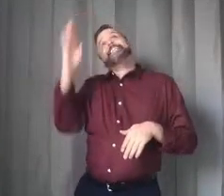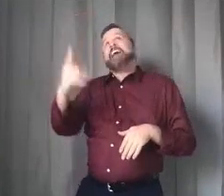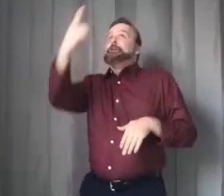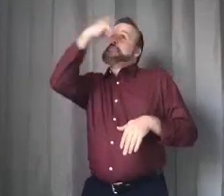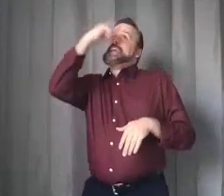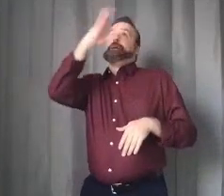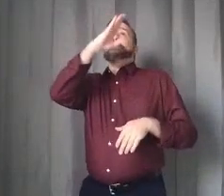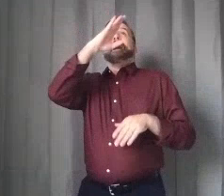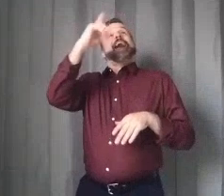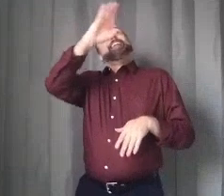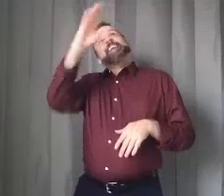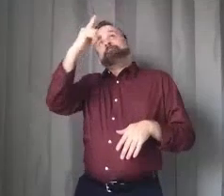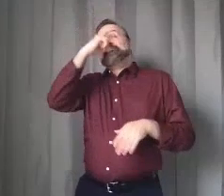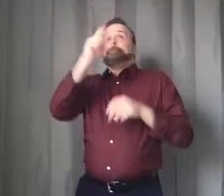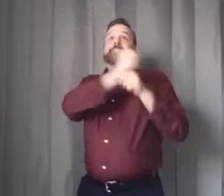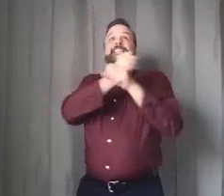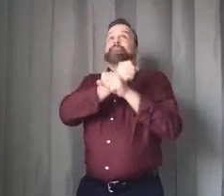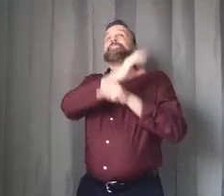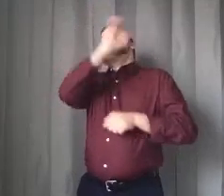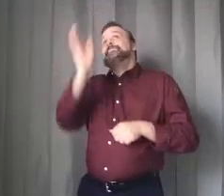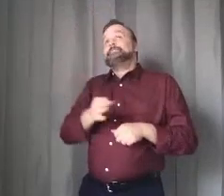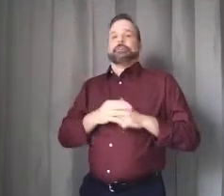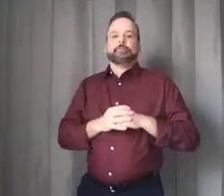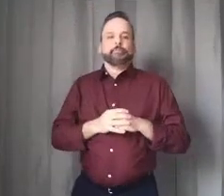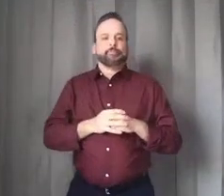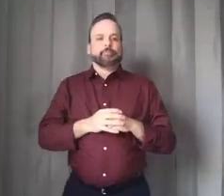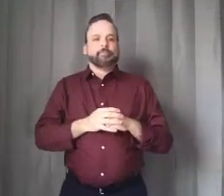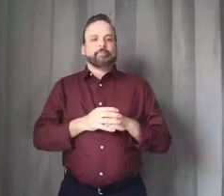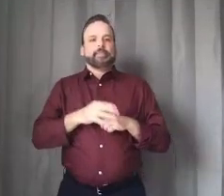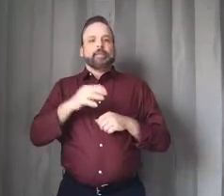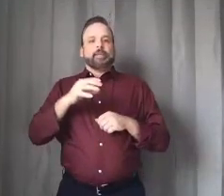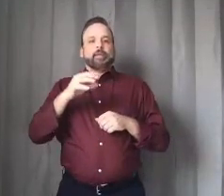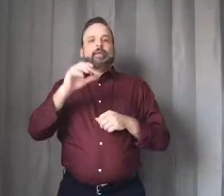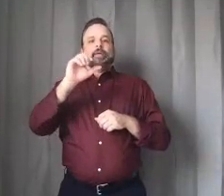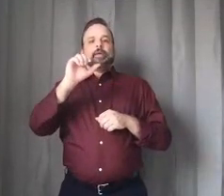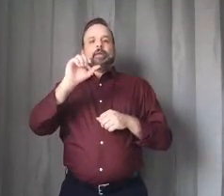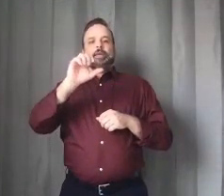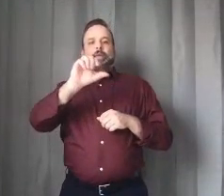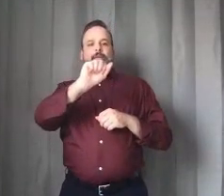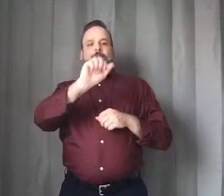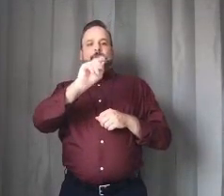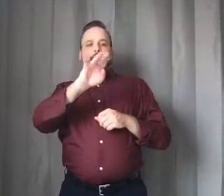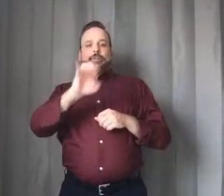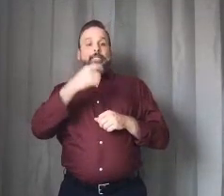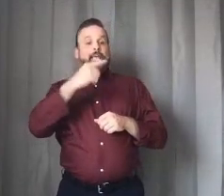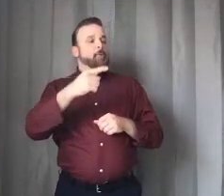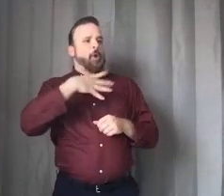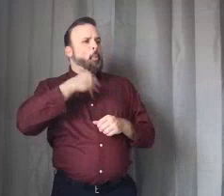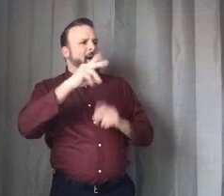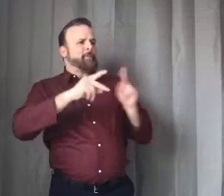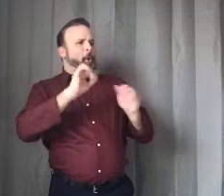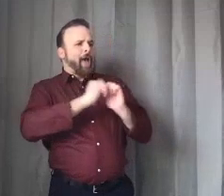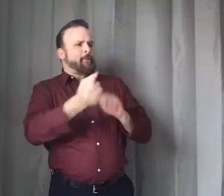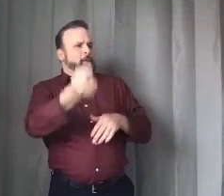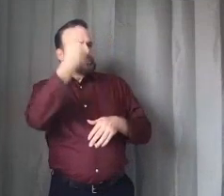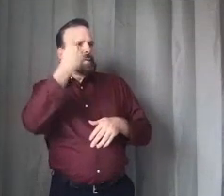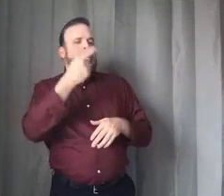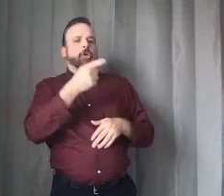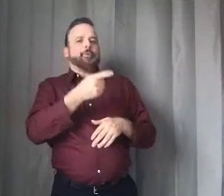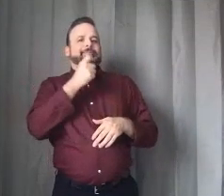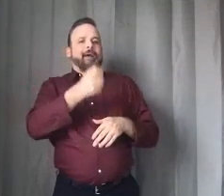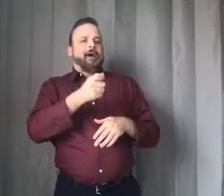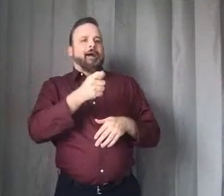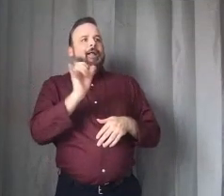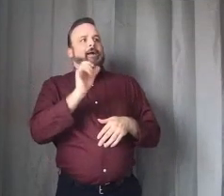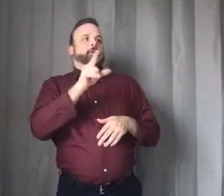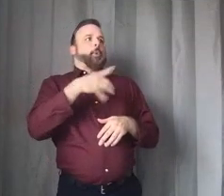You know? Kind of like, yeah. And it's, I think for white people to understand that, because I was like, well, how do people understand that? But not, it's like, if you're a white woman,